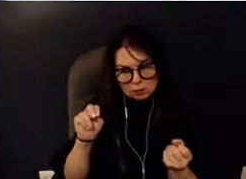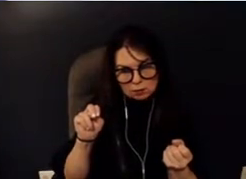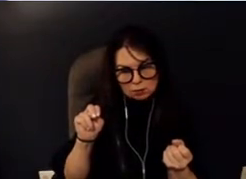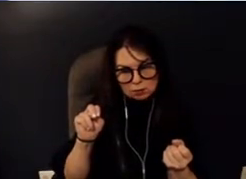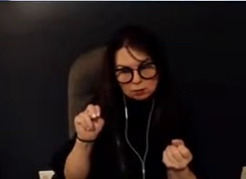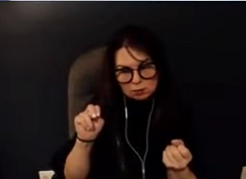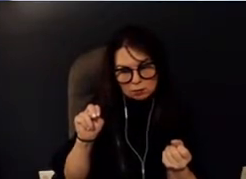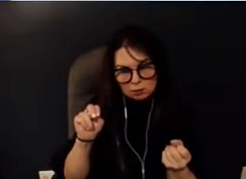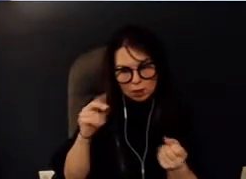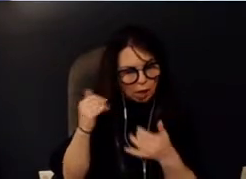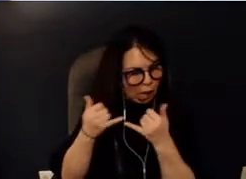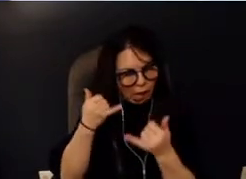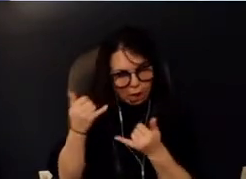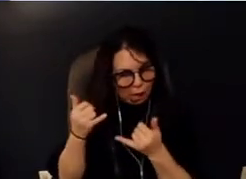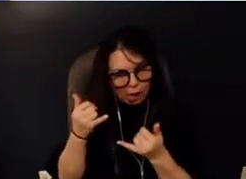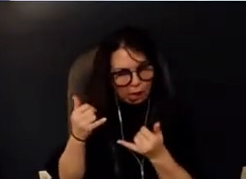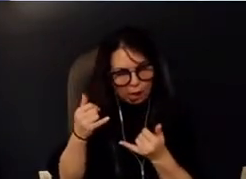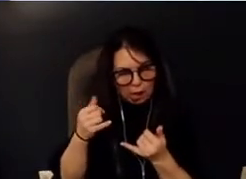Councilmember Gordon.